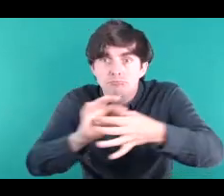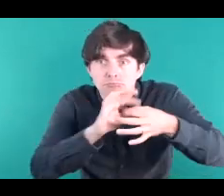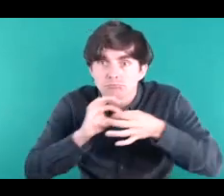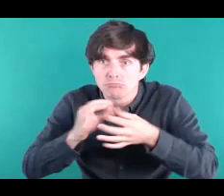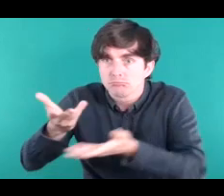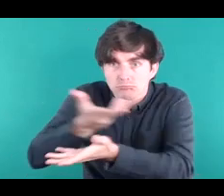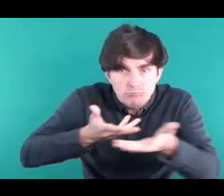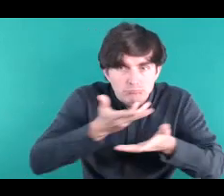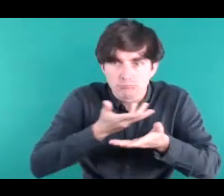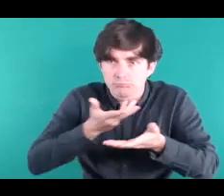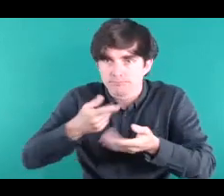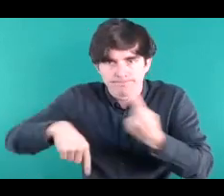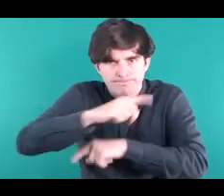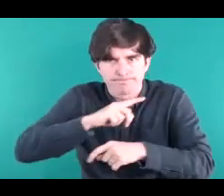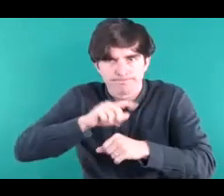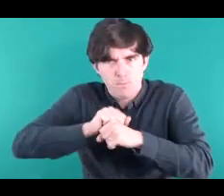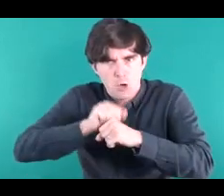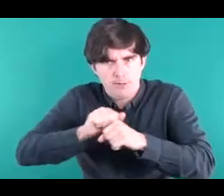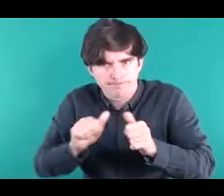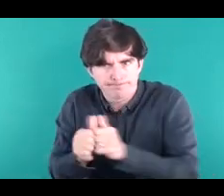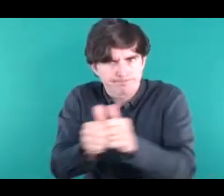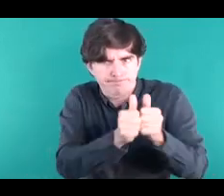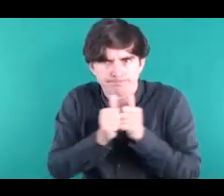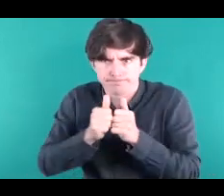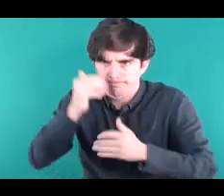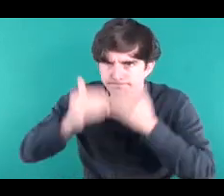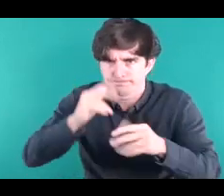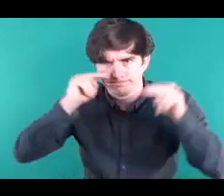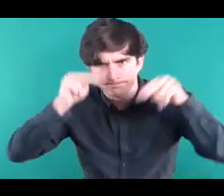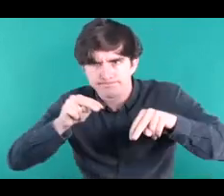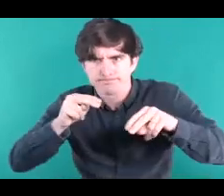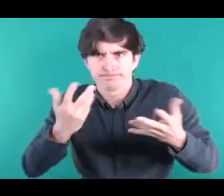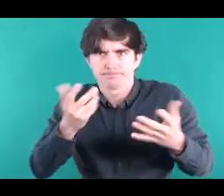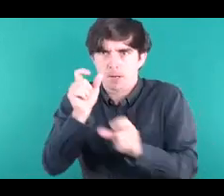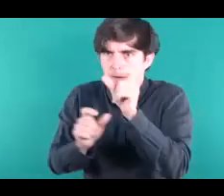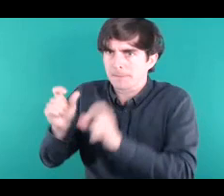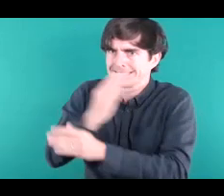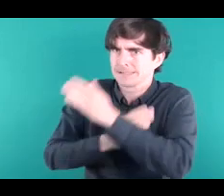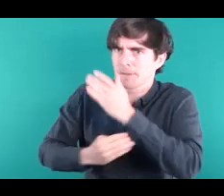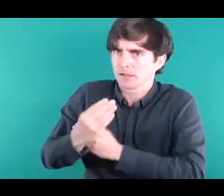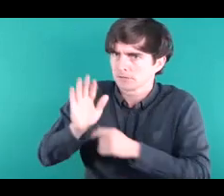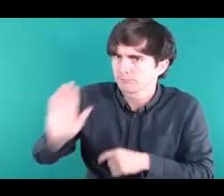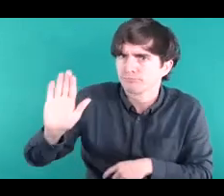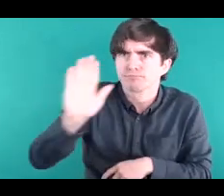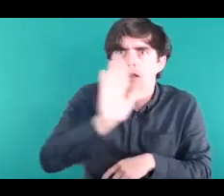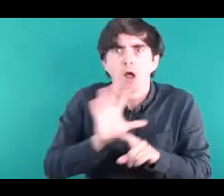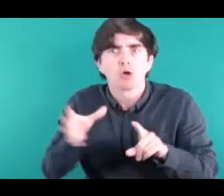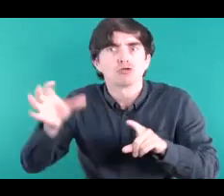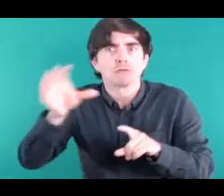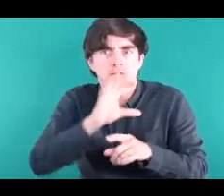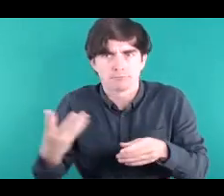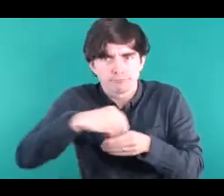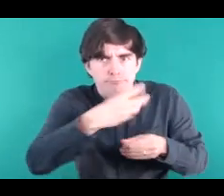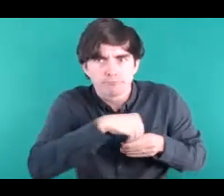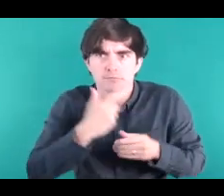but also some of the specific work going on at country level. And we're also going to hear about the initiative of the help